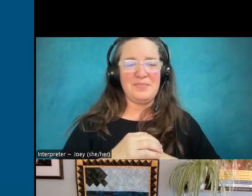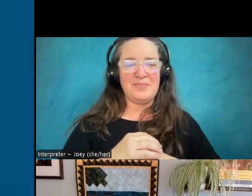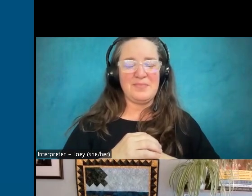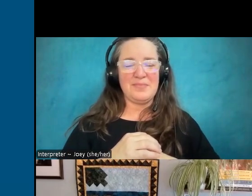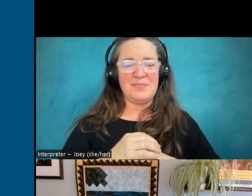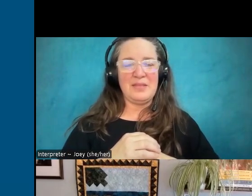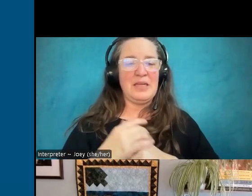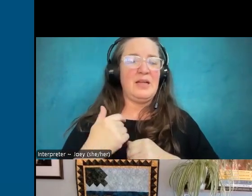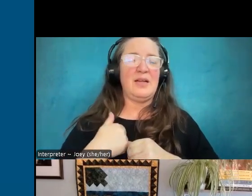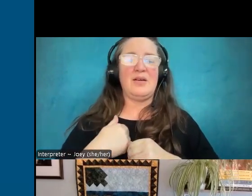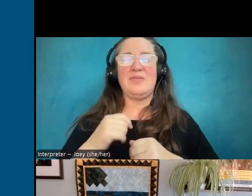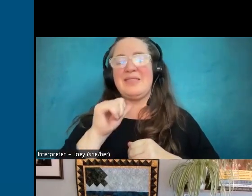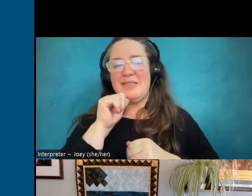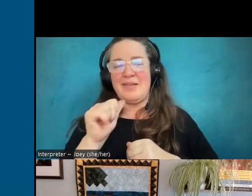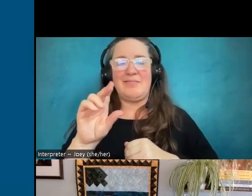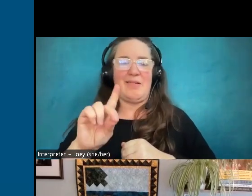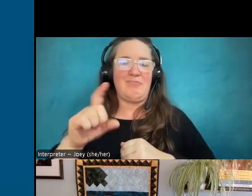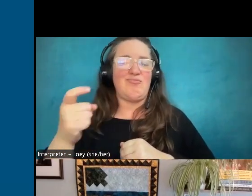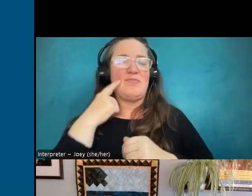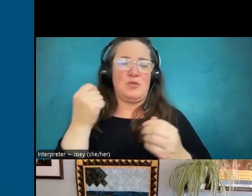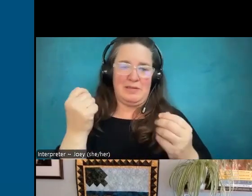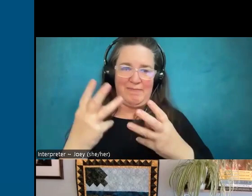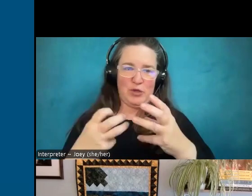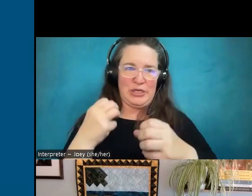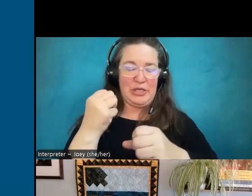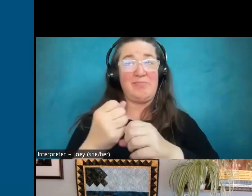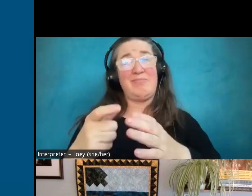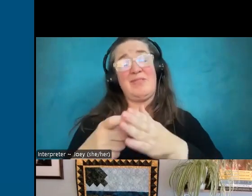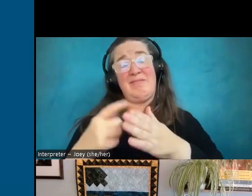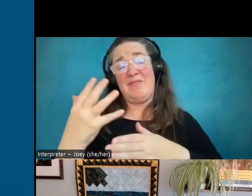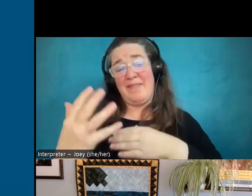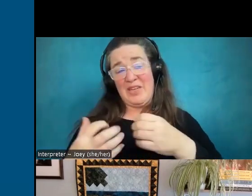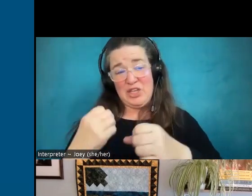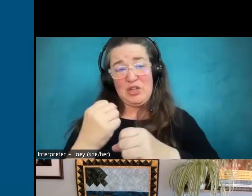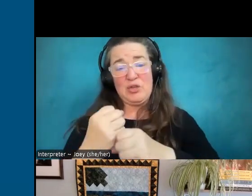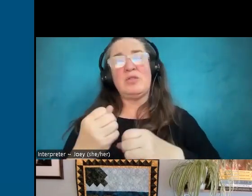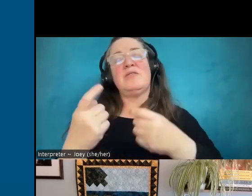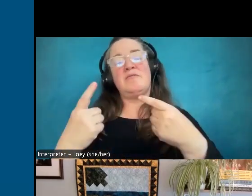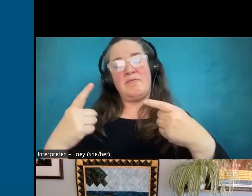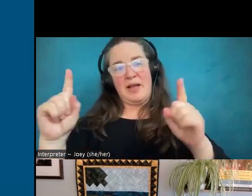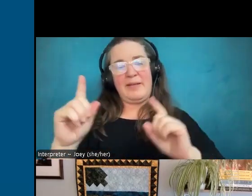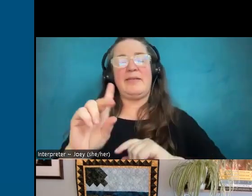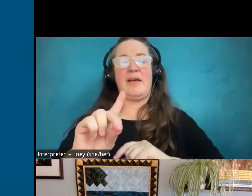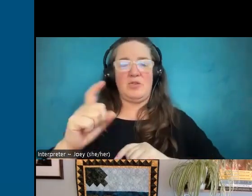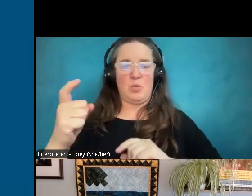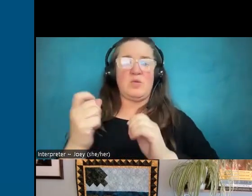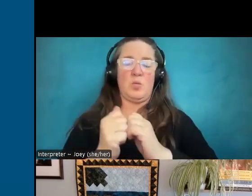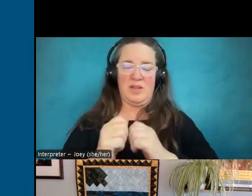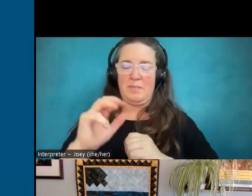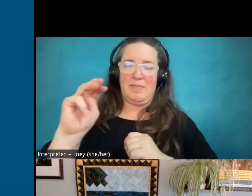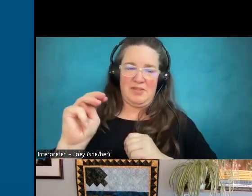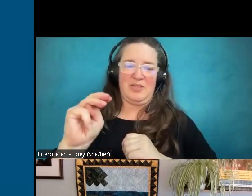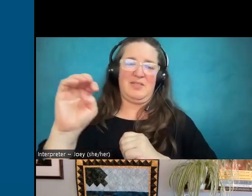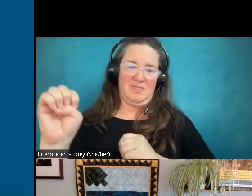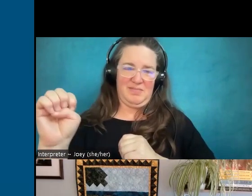I was undiagnosed for several years. It took me almost 5 years to be diagnosed with myalgic encephalomyelitis. And especially in those